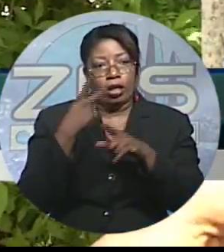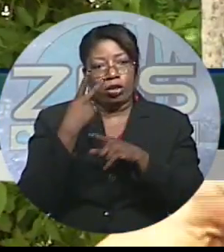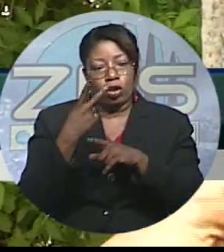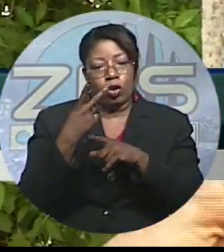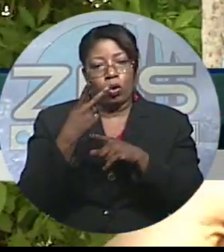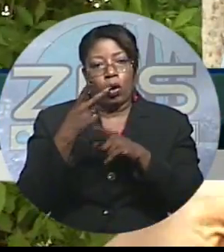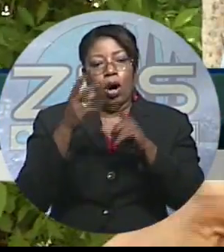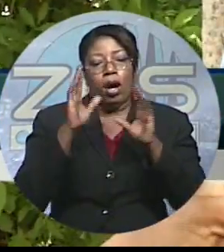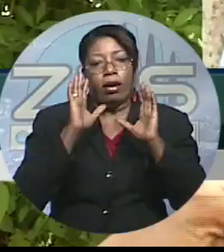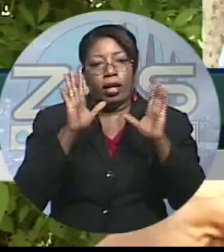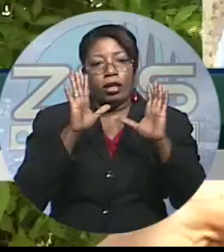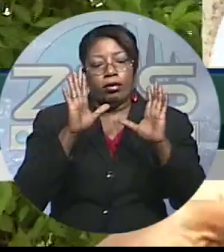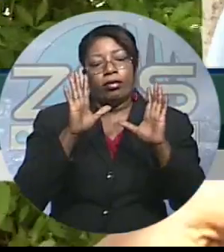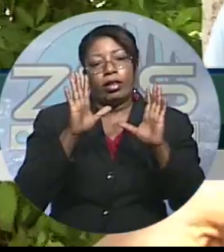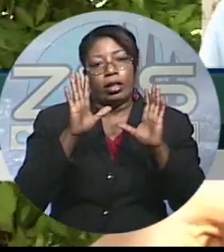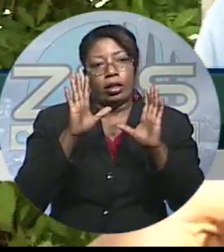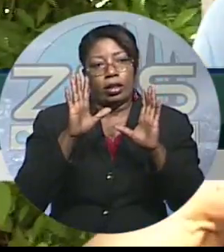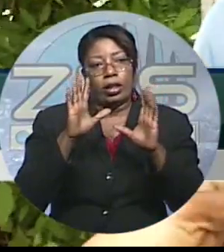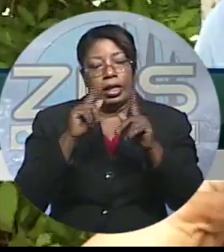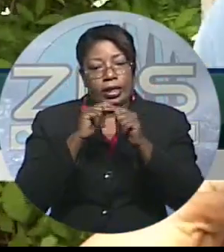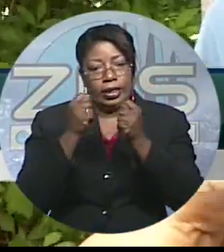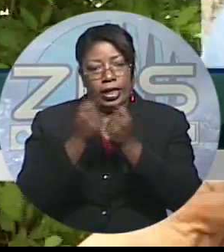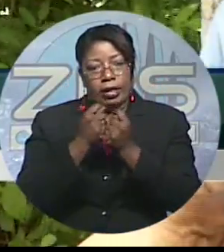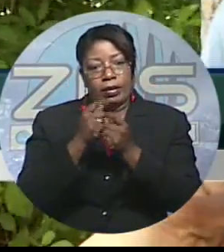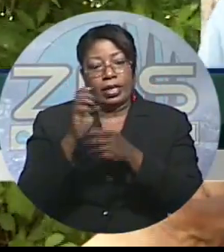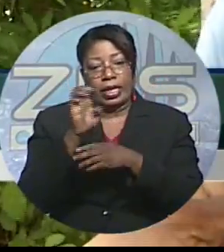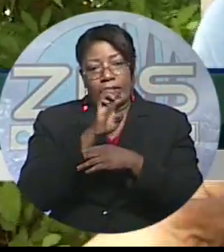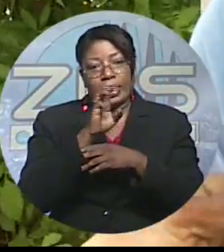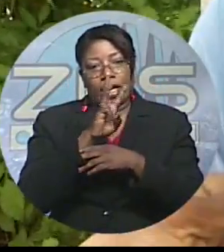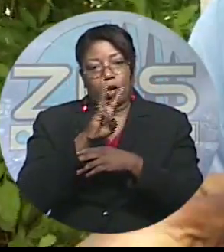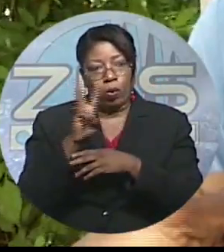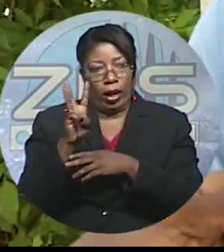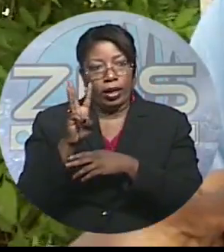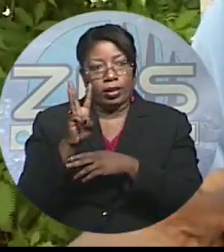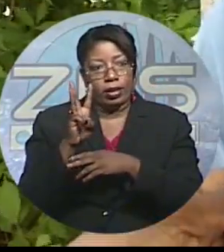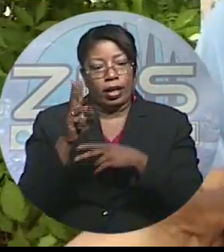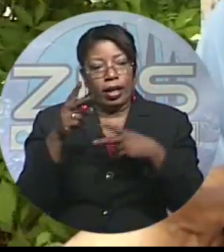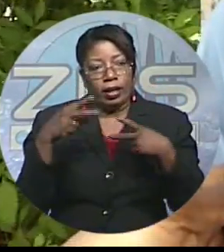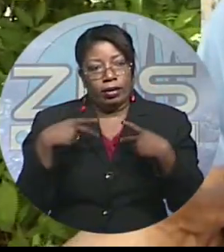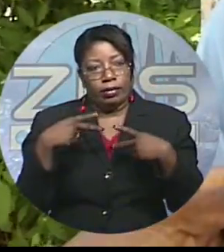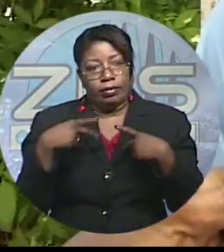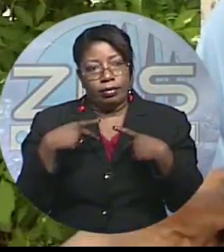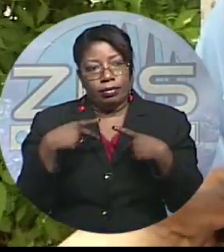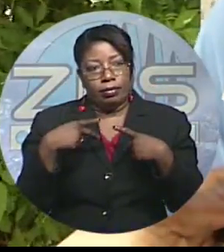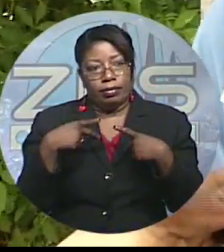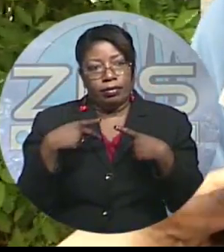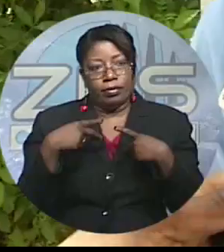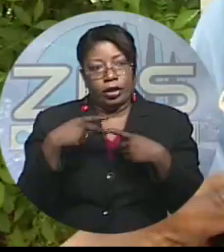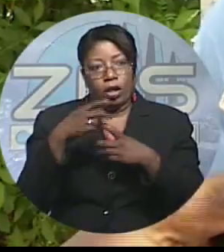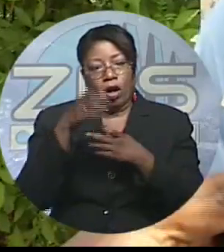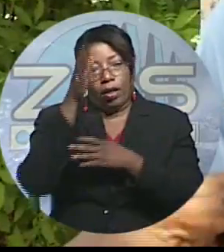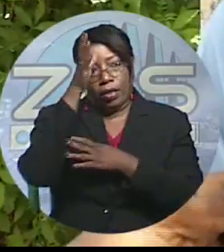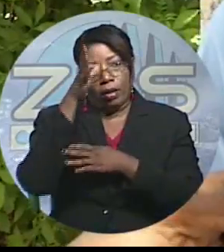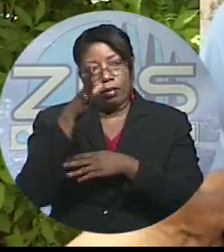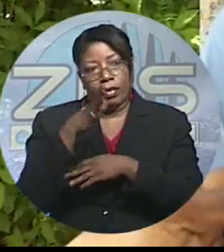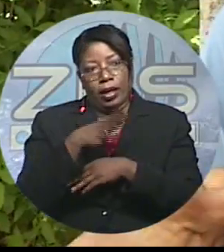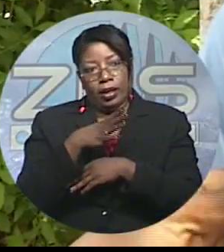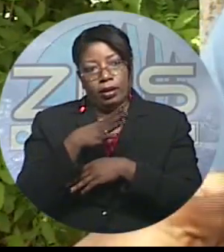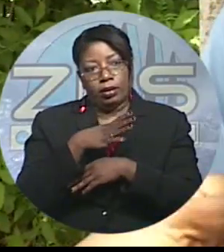fantastic teams, East and West, that are comprised of, on the men's side, the